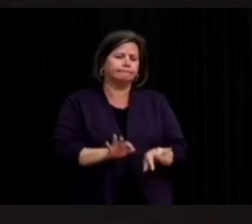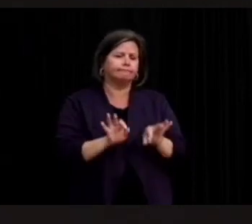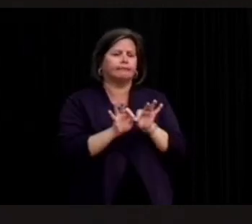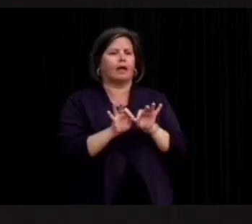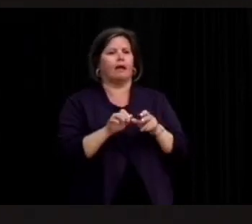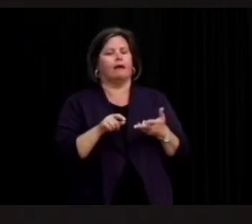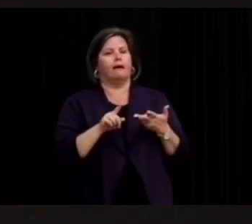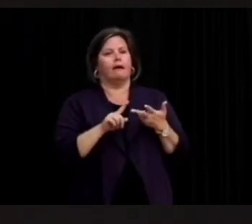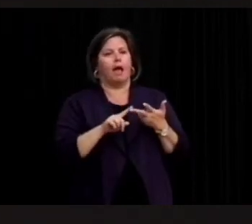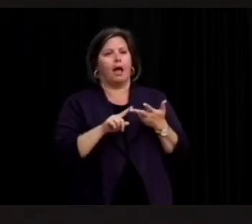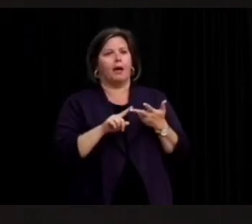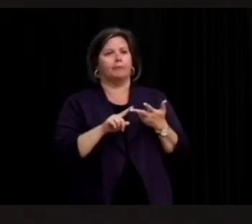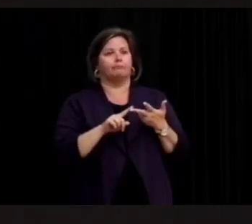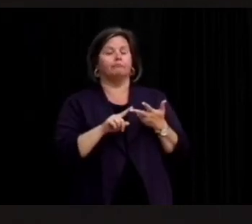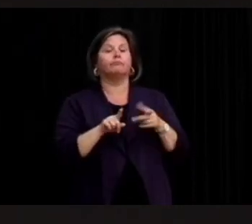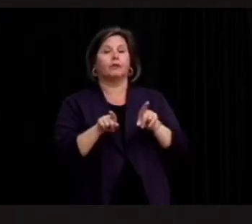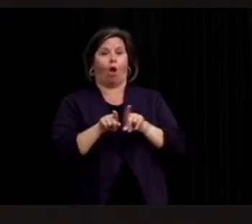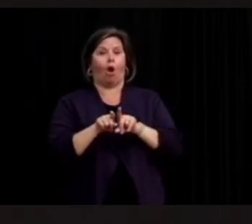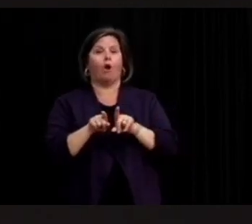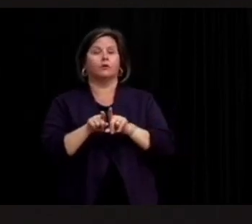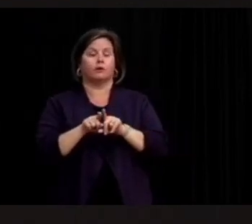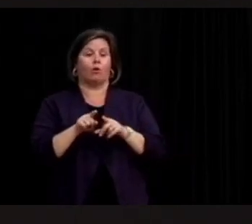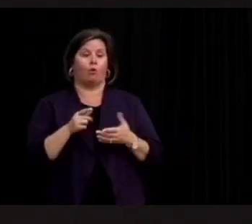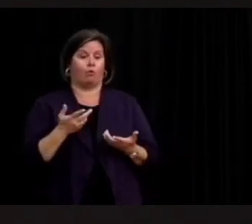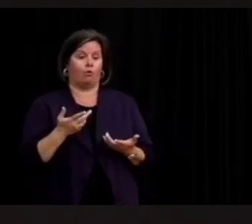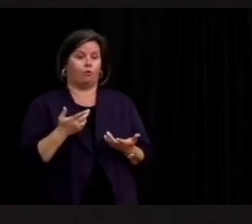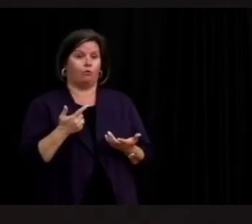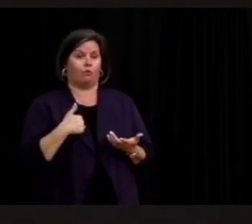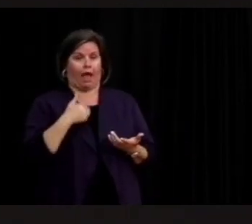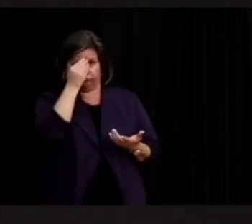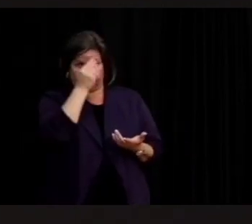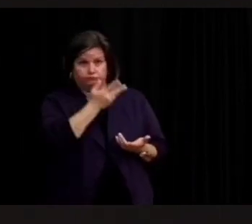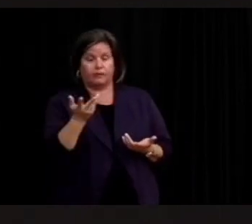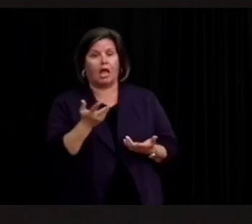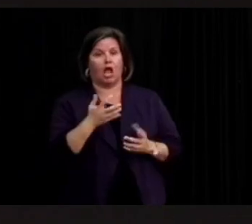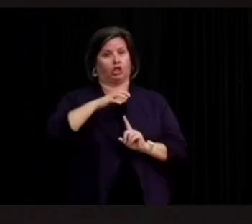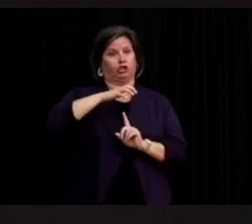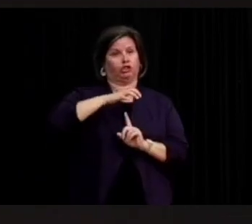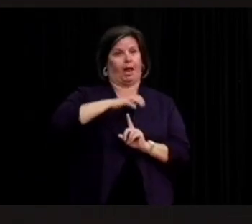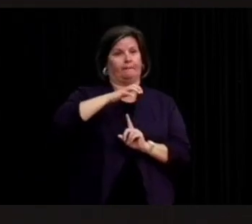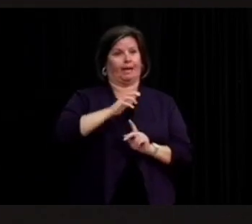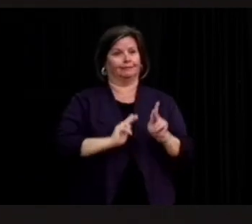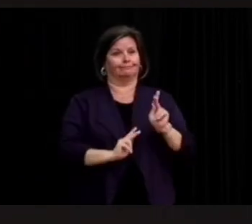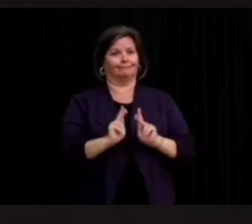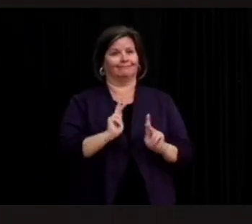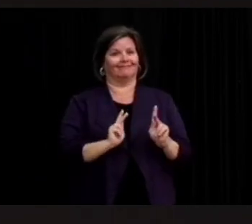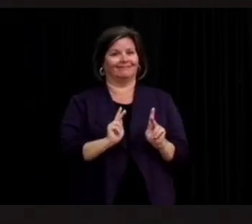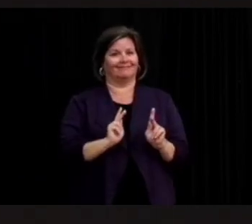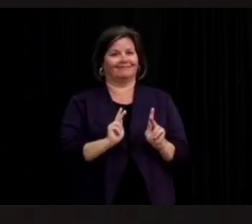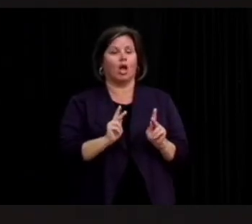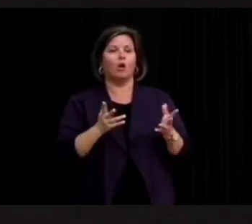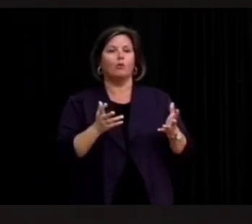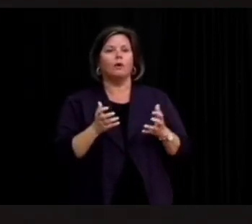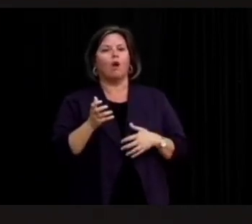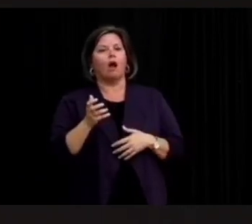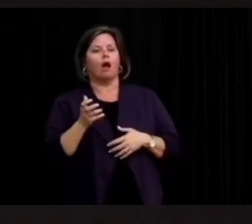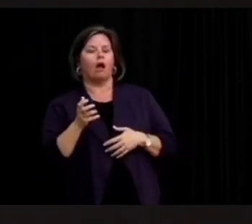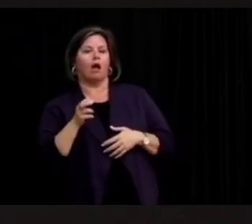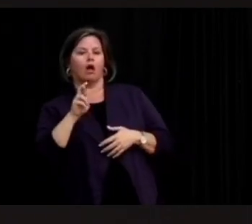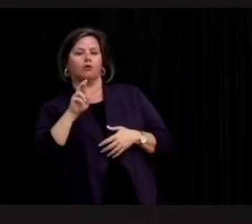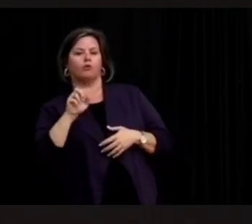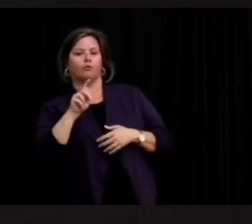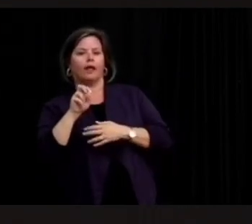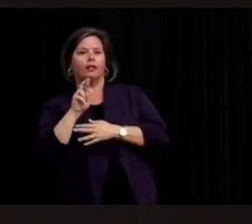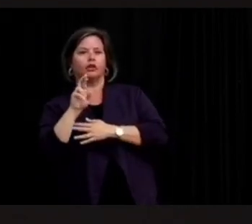And then also, I think the piece that I shared about our champions, just having the realtors see other realtor